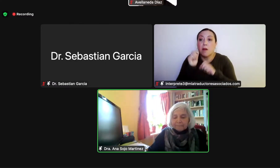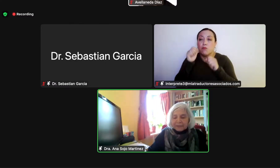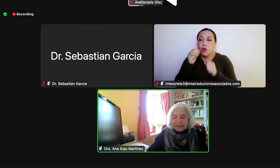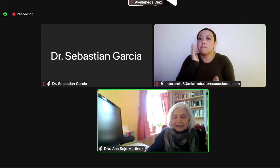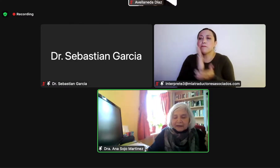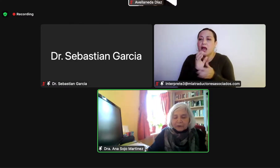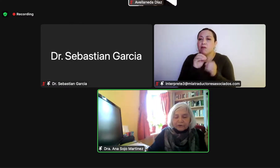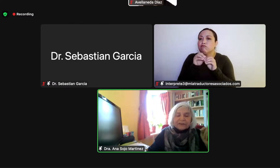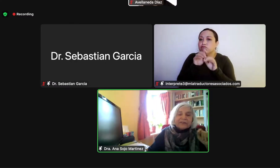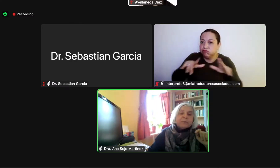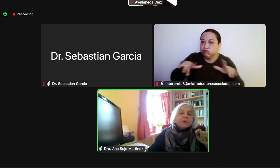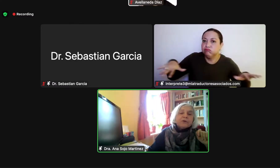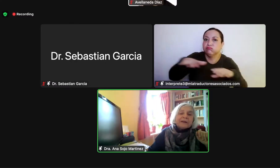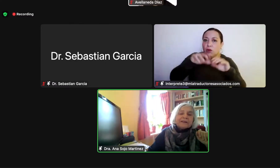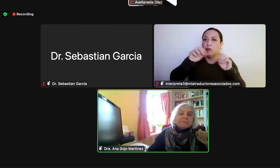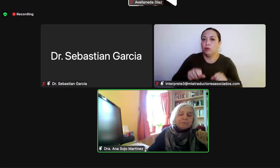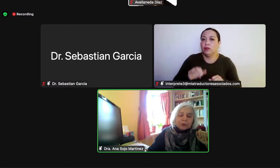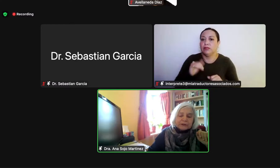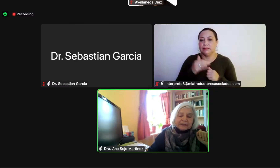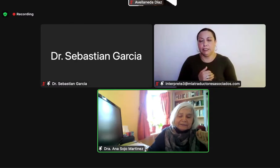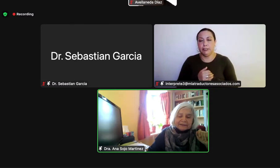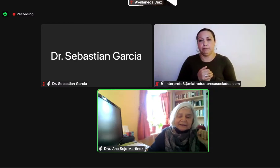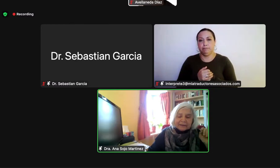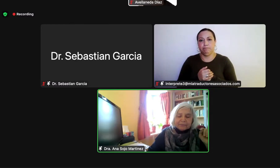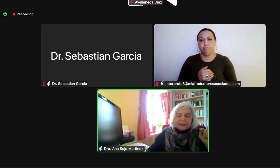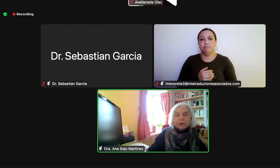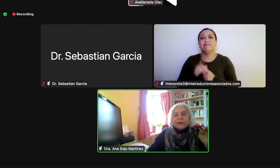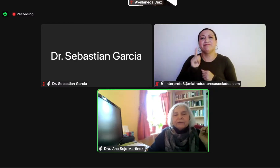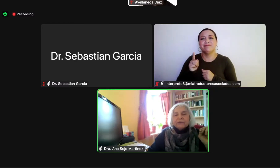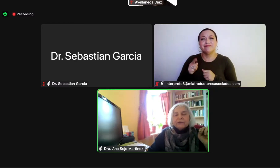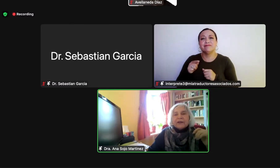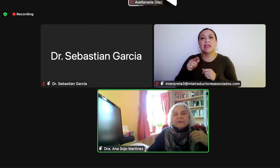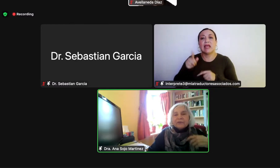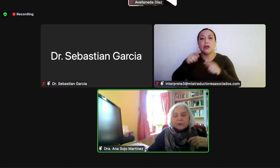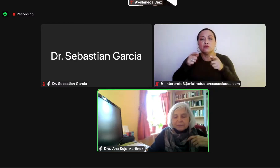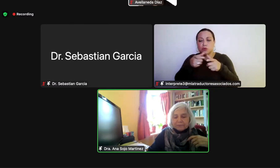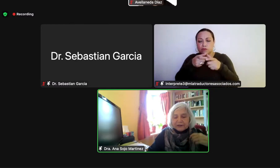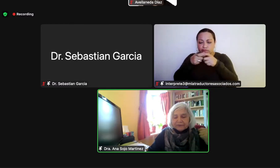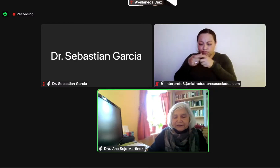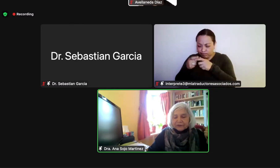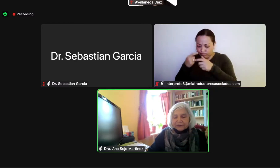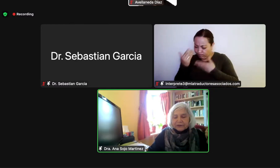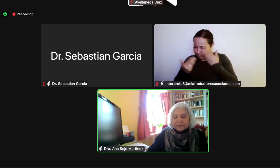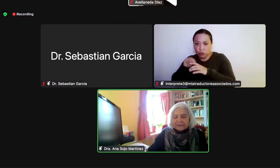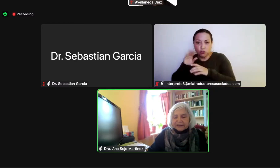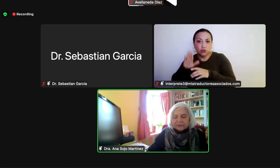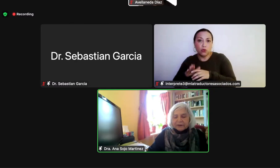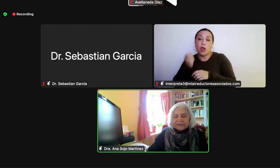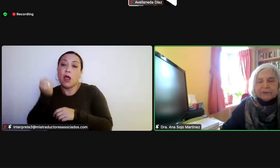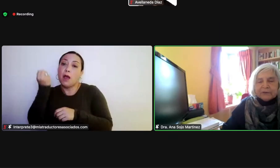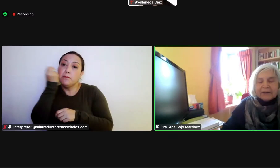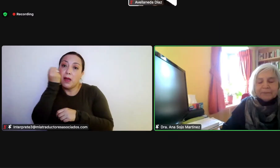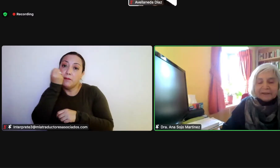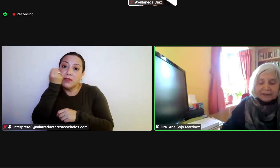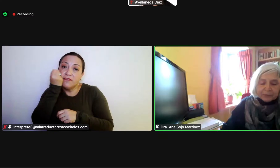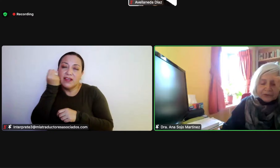can transform and become pandemics. The most important reservoirs for pathogens are